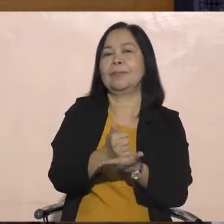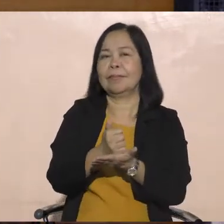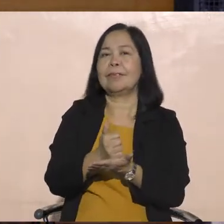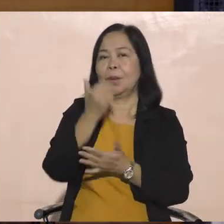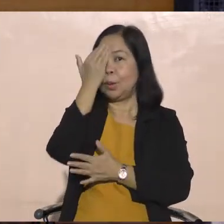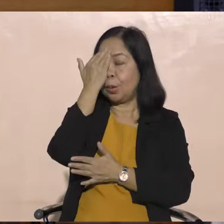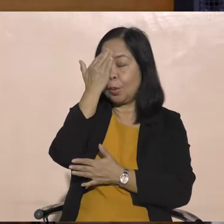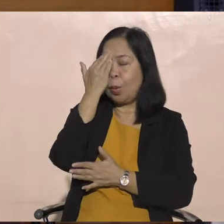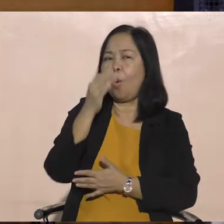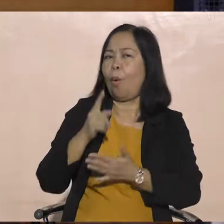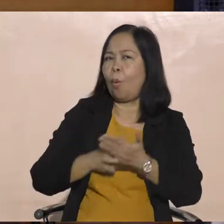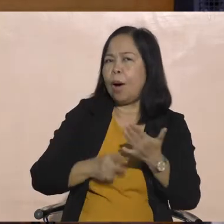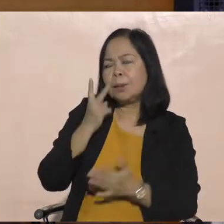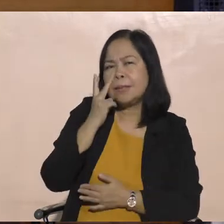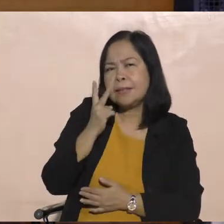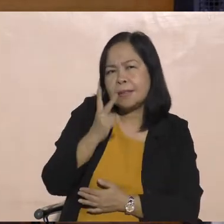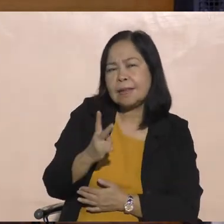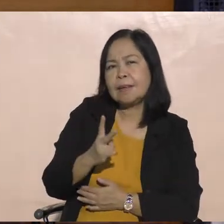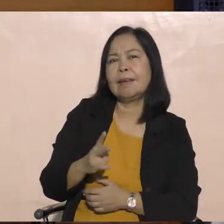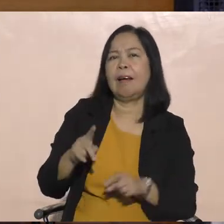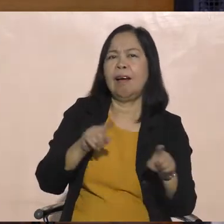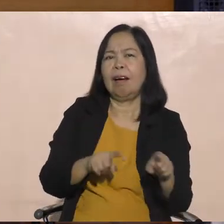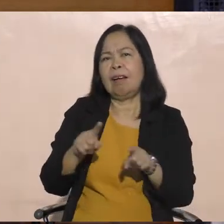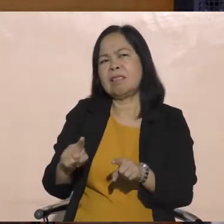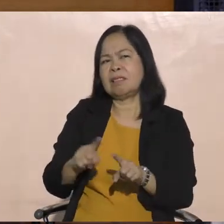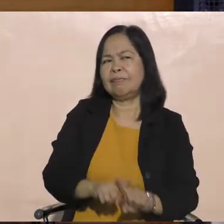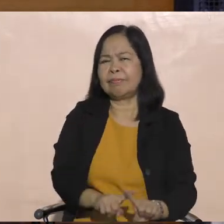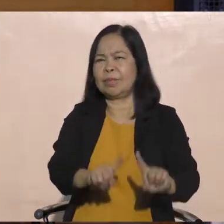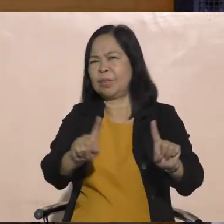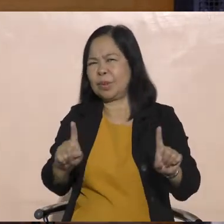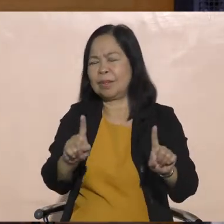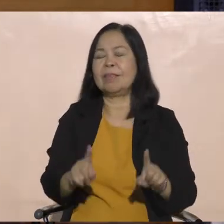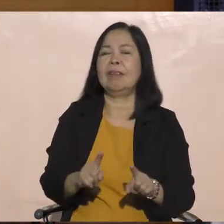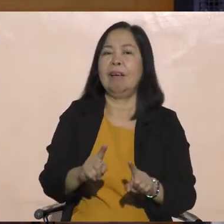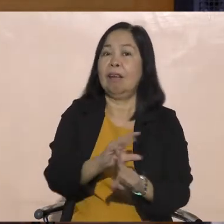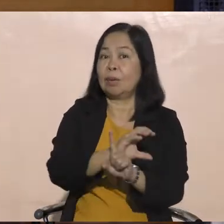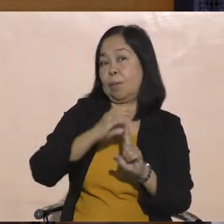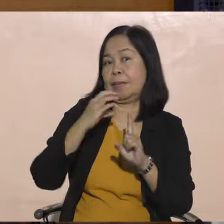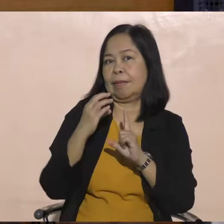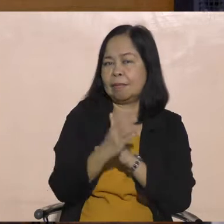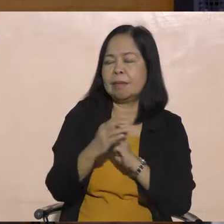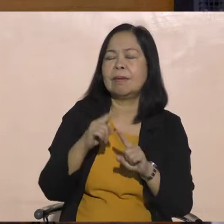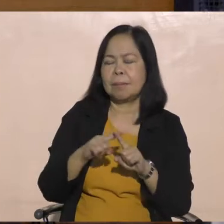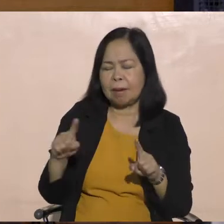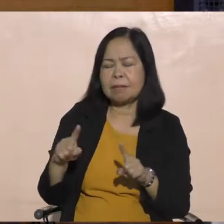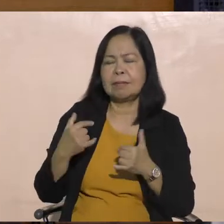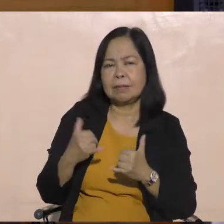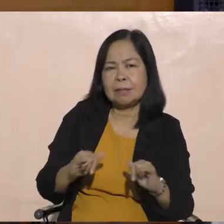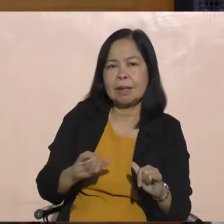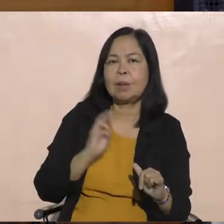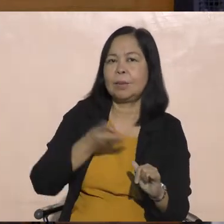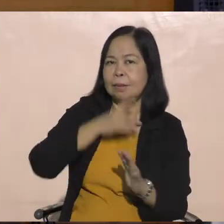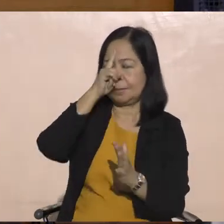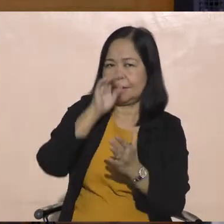in what we perceive as unlikely circumstances, God still does glorious